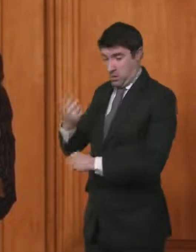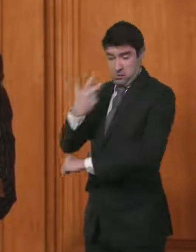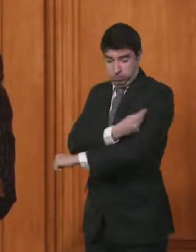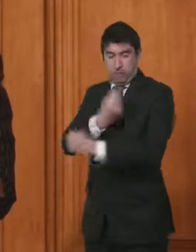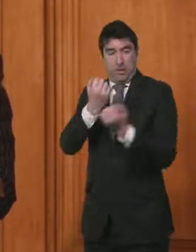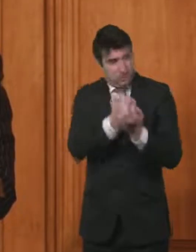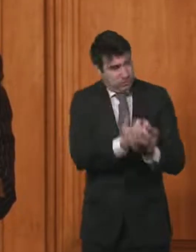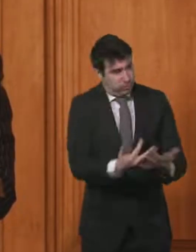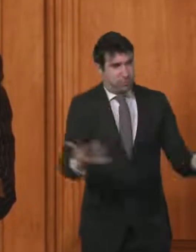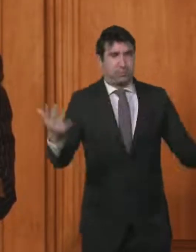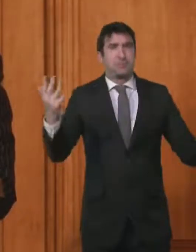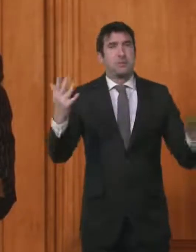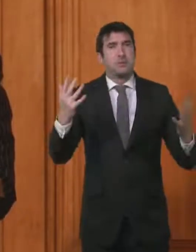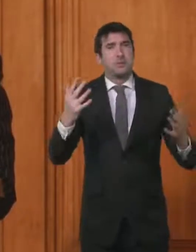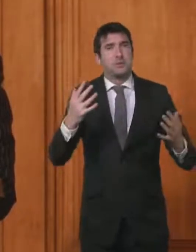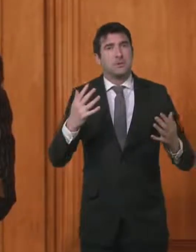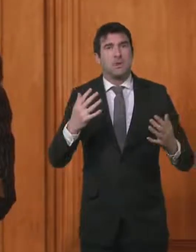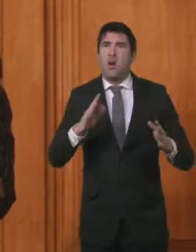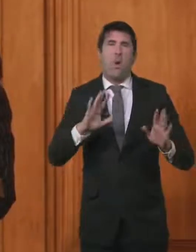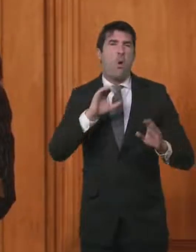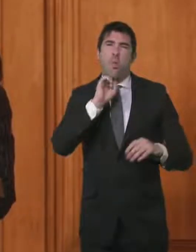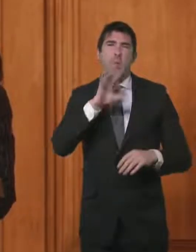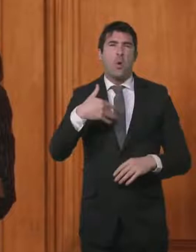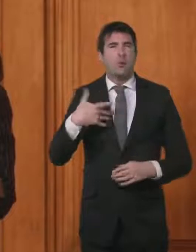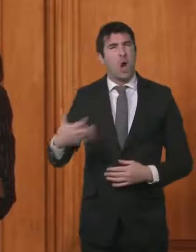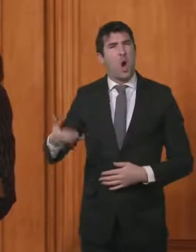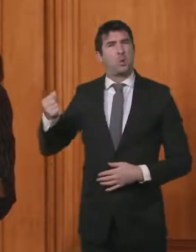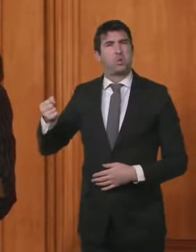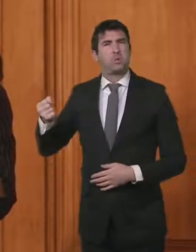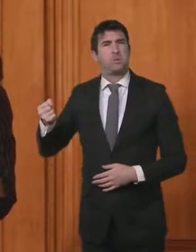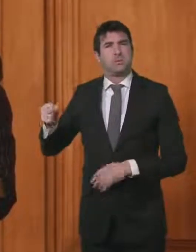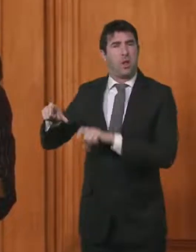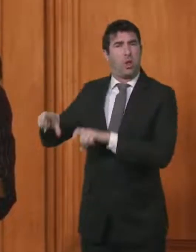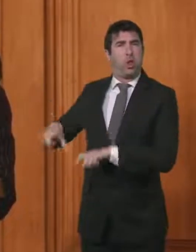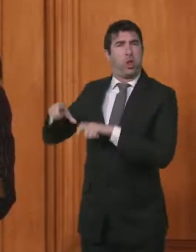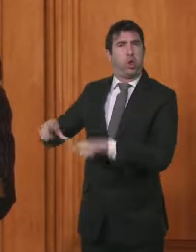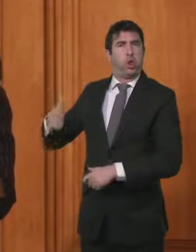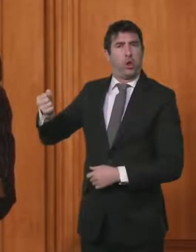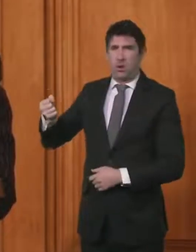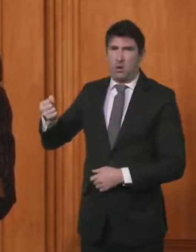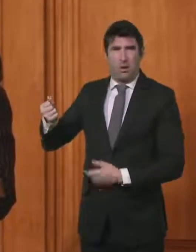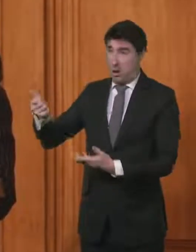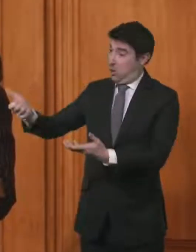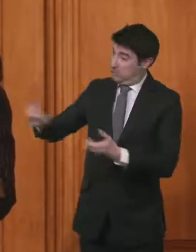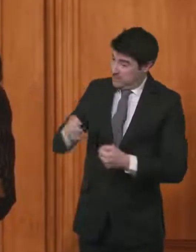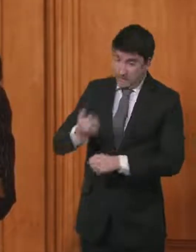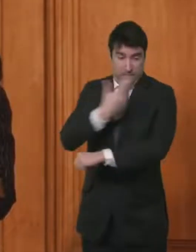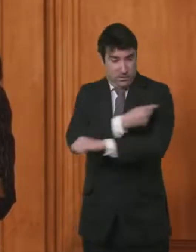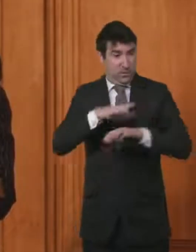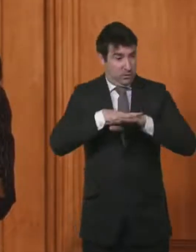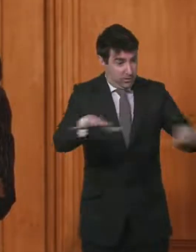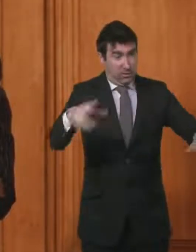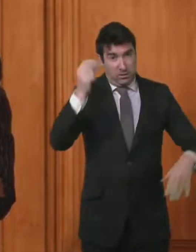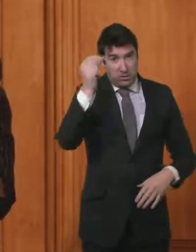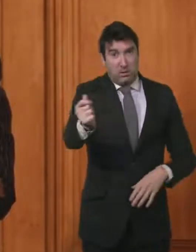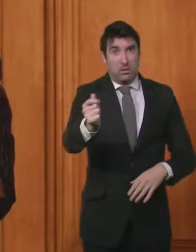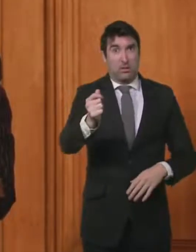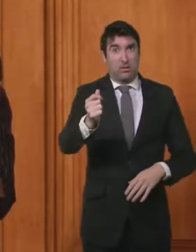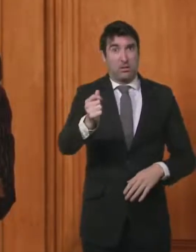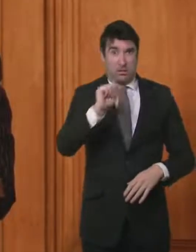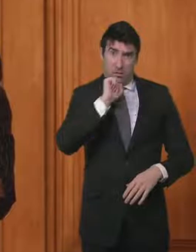stock held in a room somewhere or a fridge somewhere waiting to go out. It should go out as soon as it